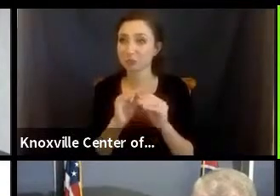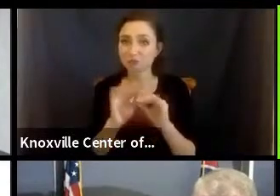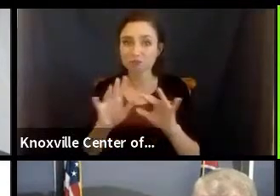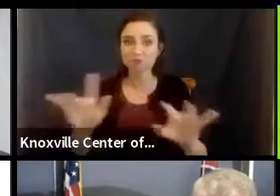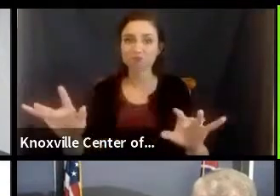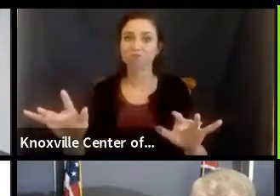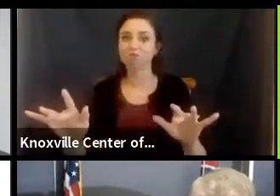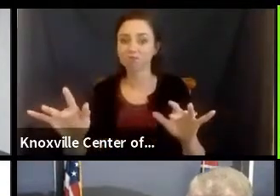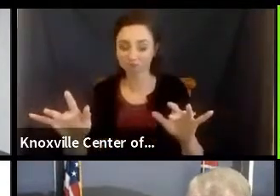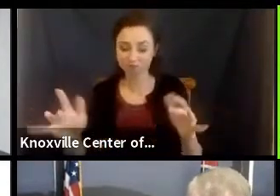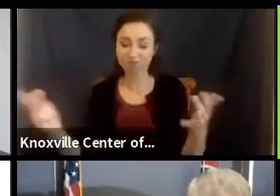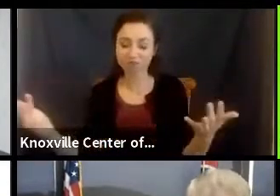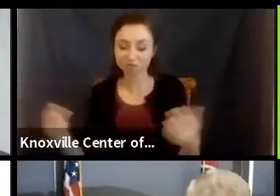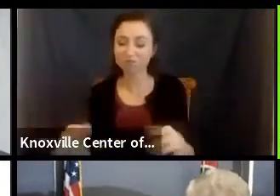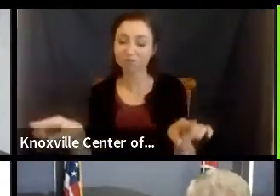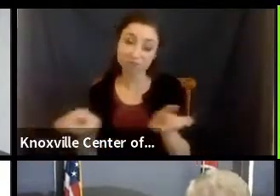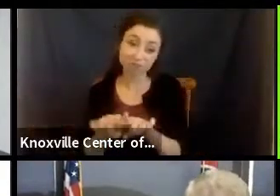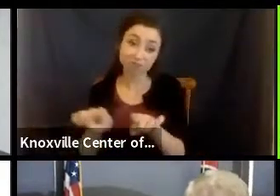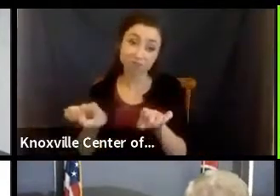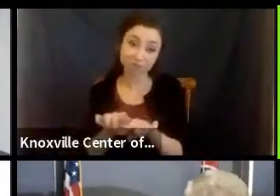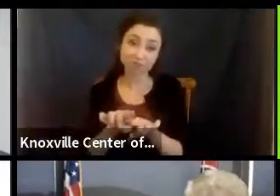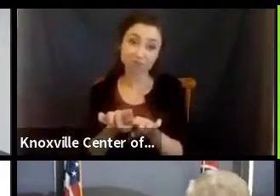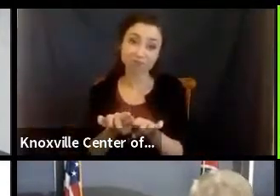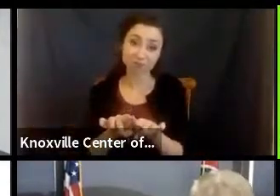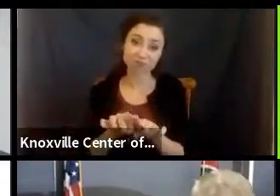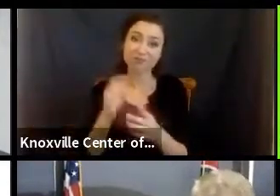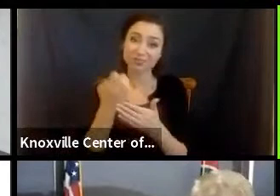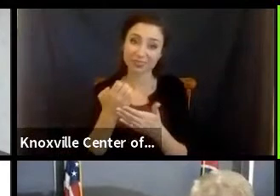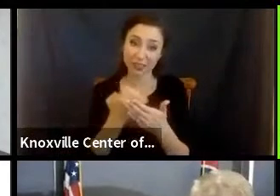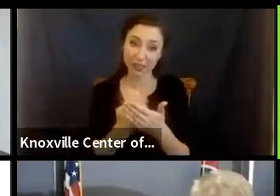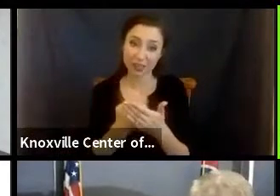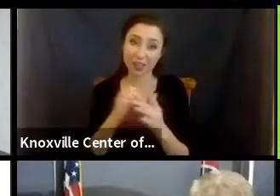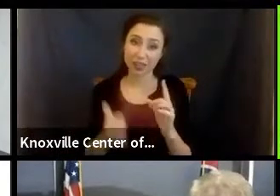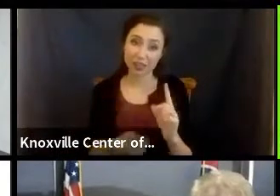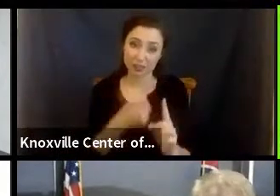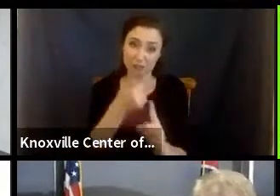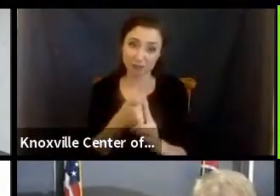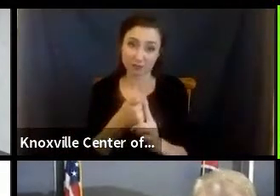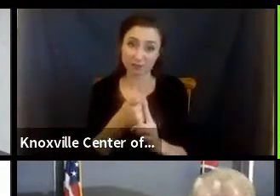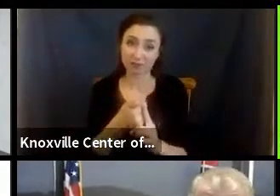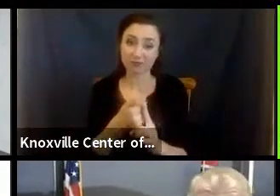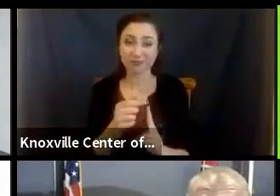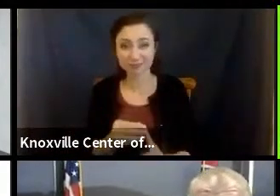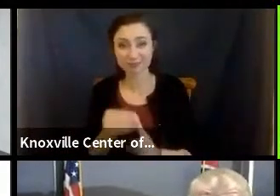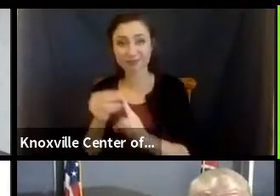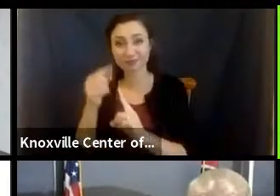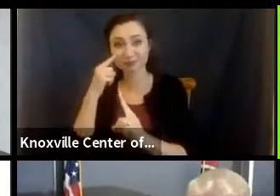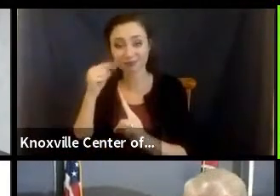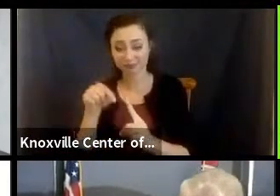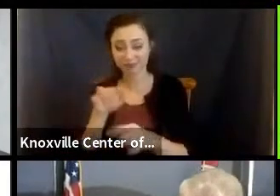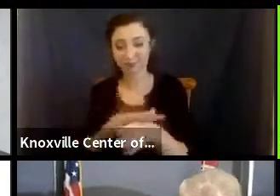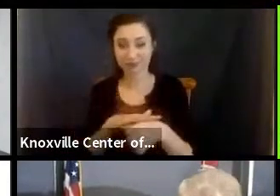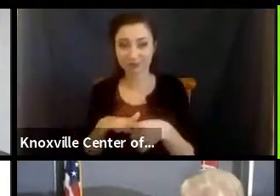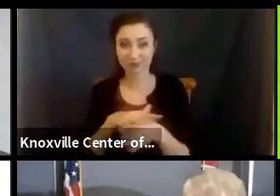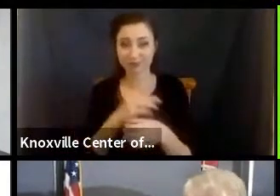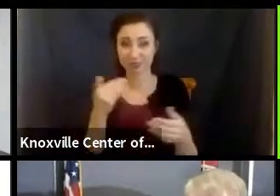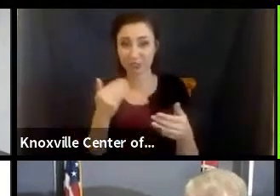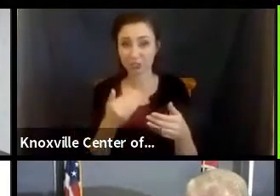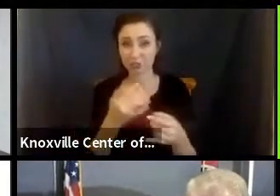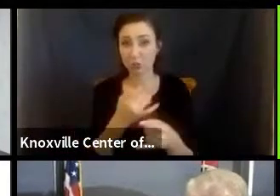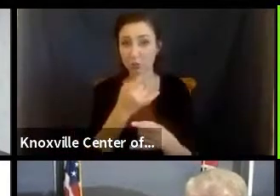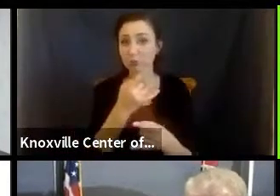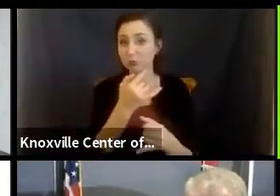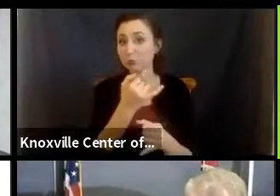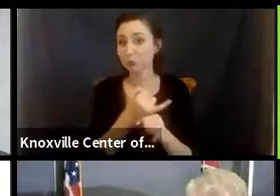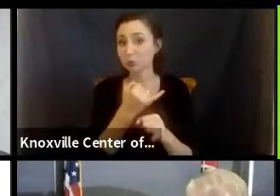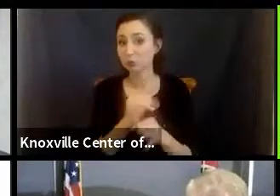spread, and also the economic impact, especially in this area, of course, close to campus.